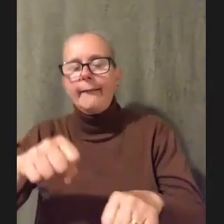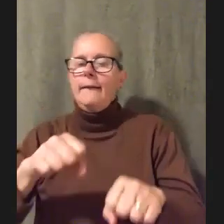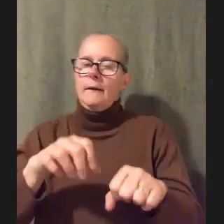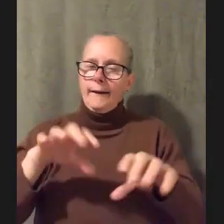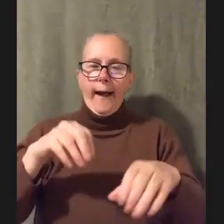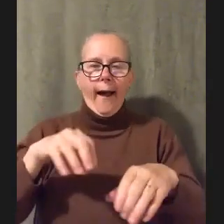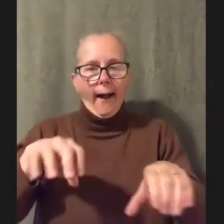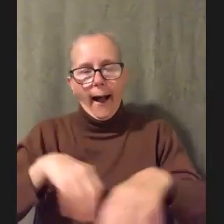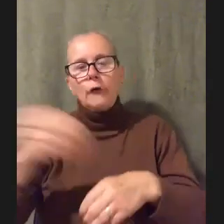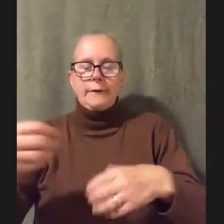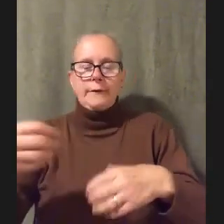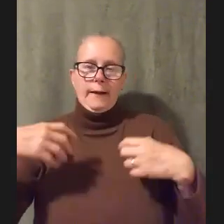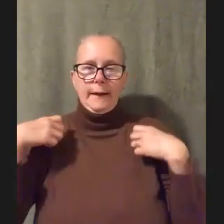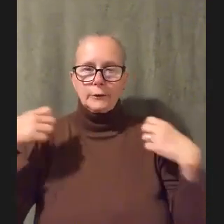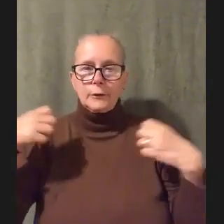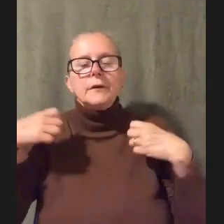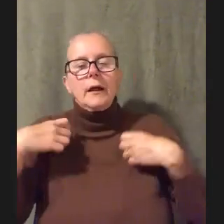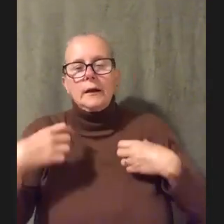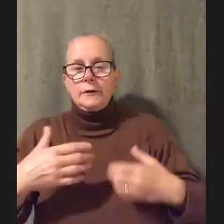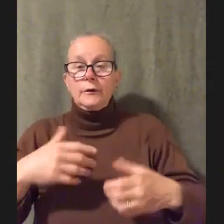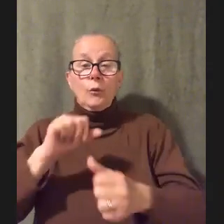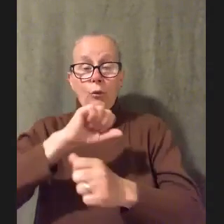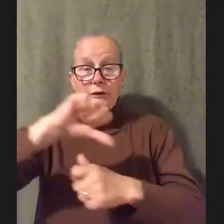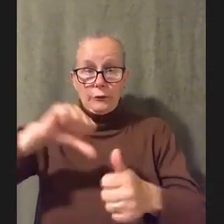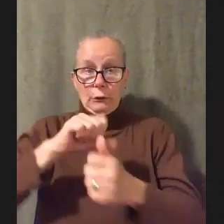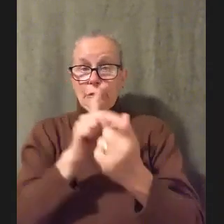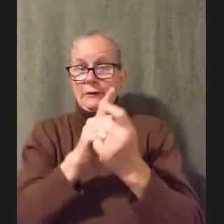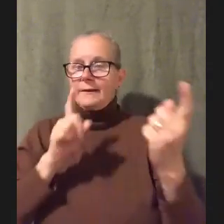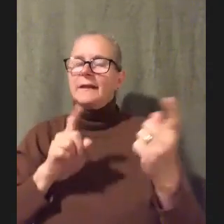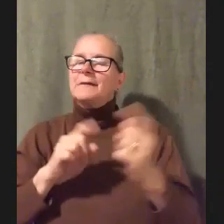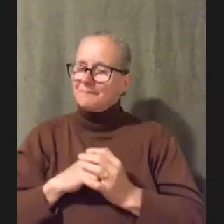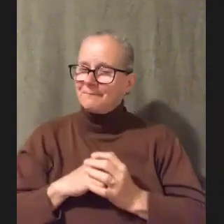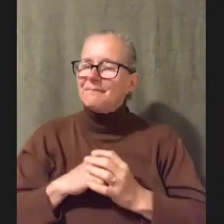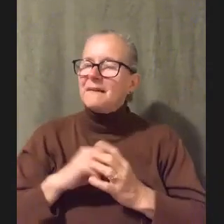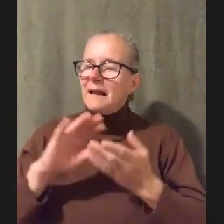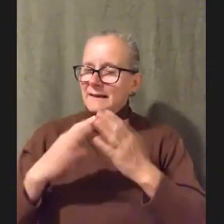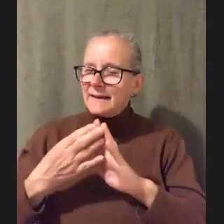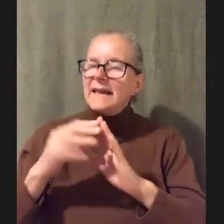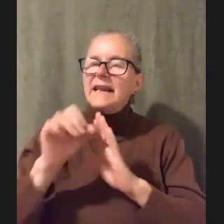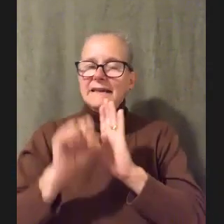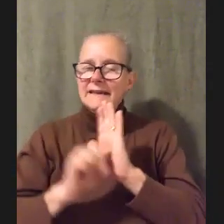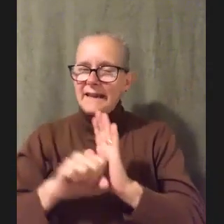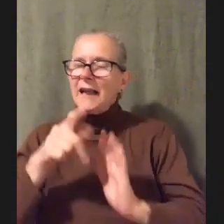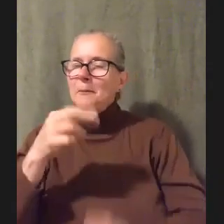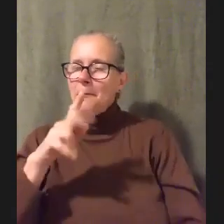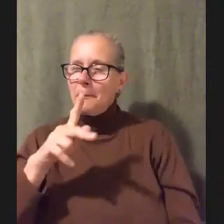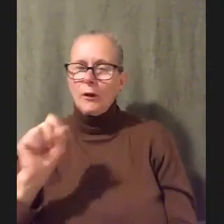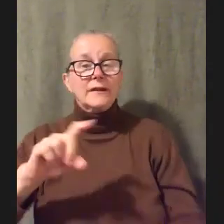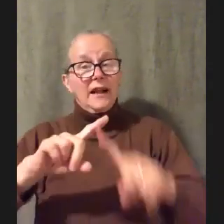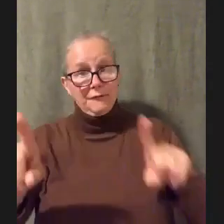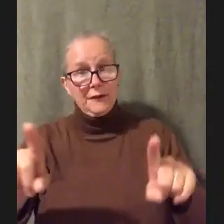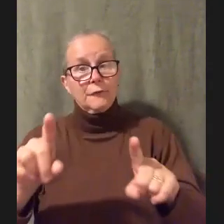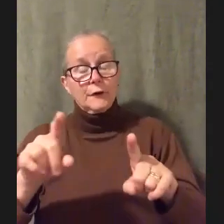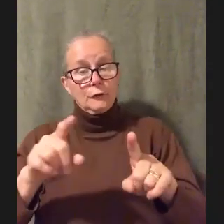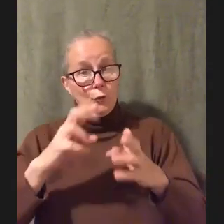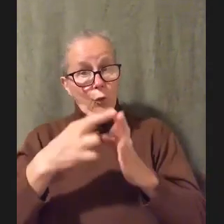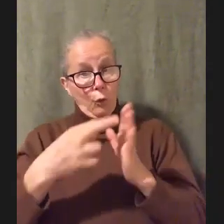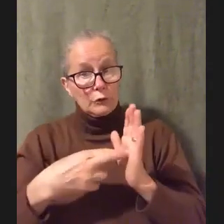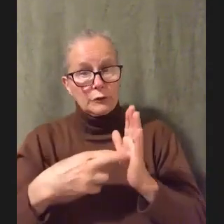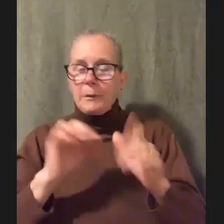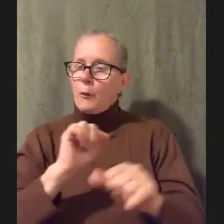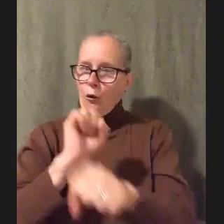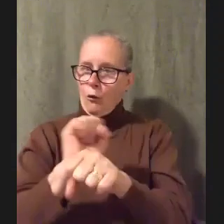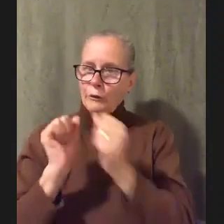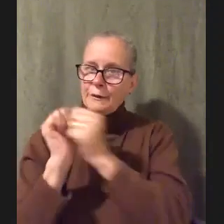outdoors again with social distancing. City parks, state parks, and other counties may have different guidelines. We are all working together. There